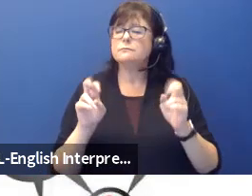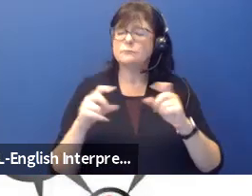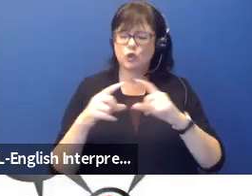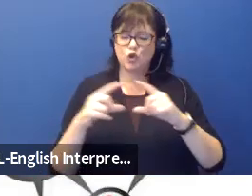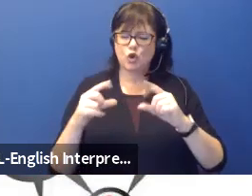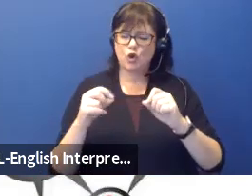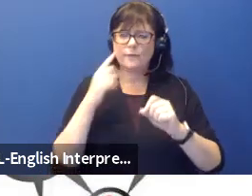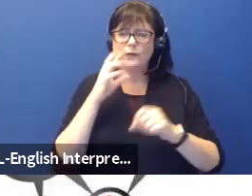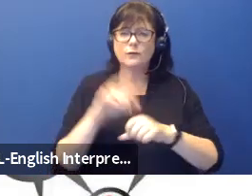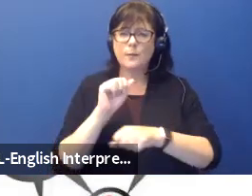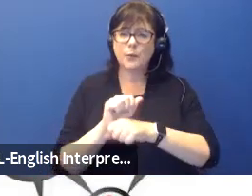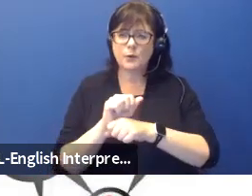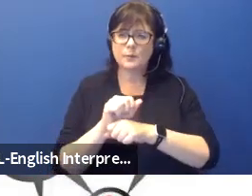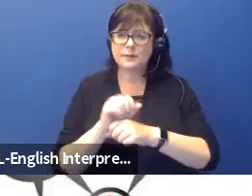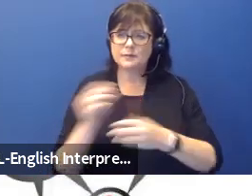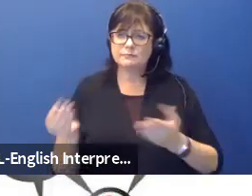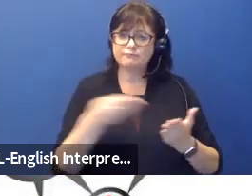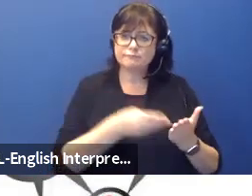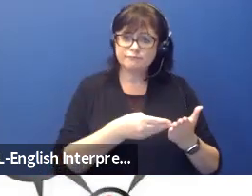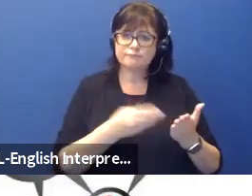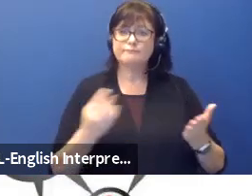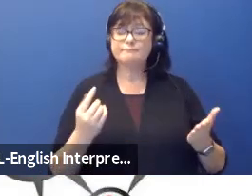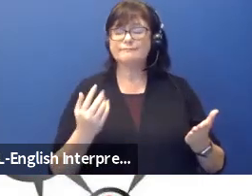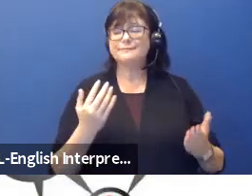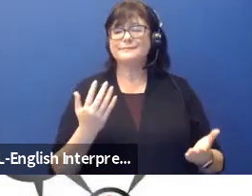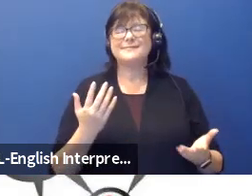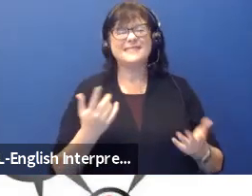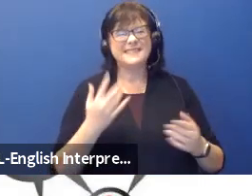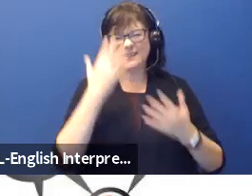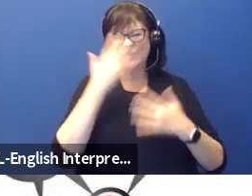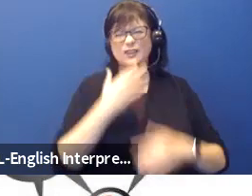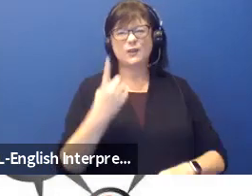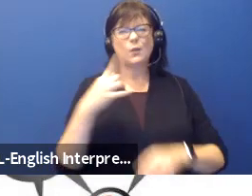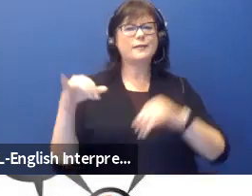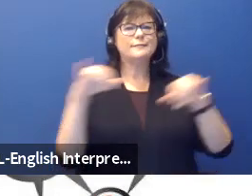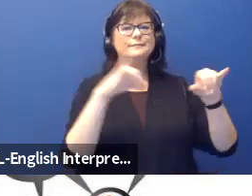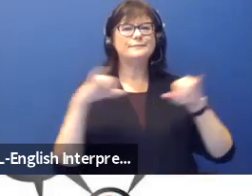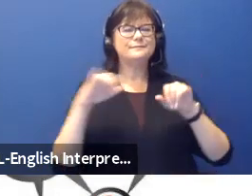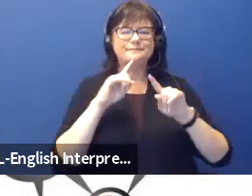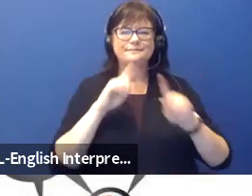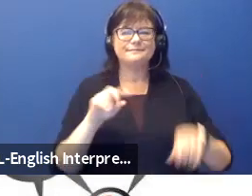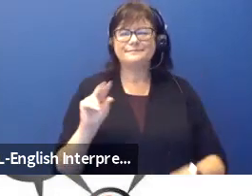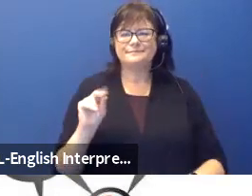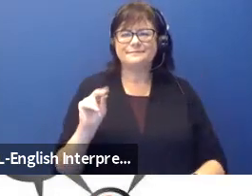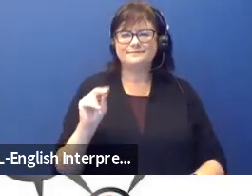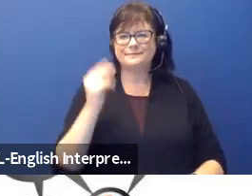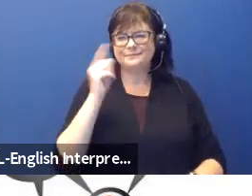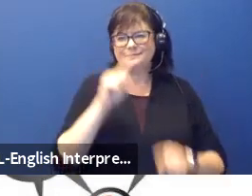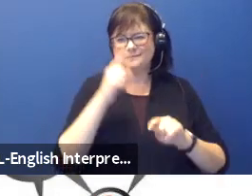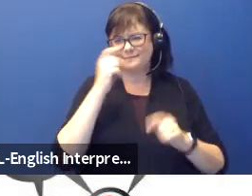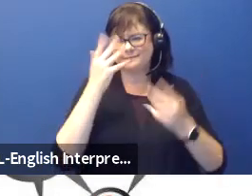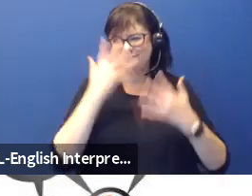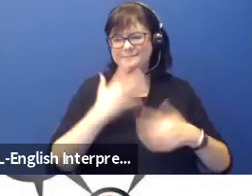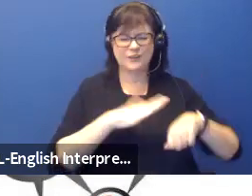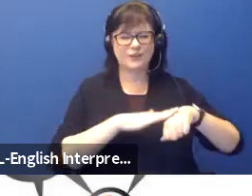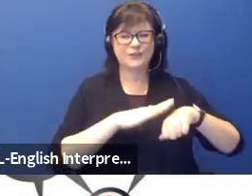So, Mike, there's not a hard and fast answer to that question because unfortunately it's not consistently applied. You know, more